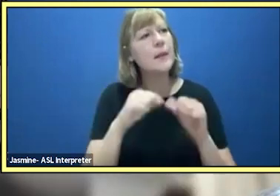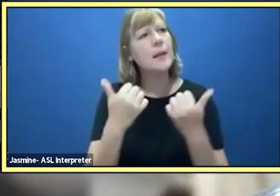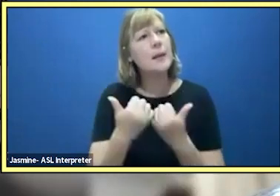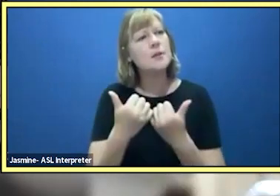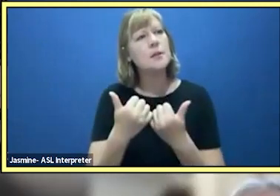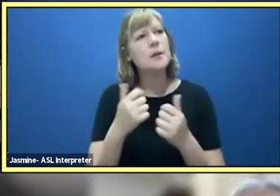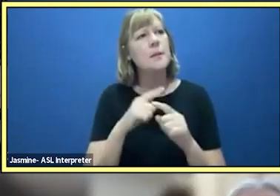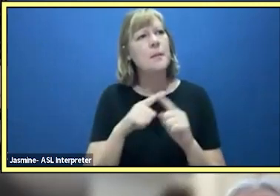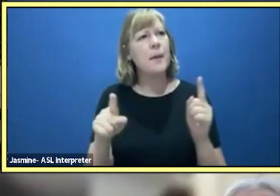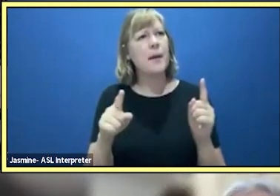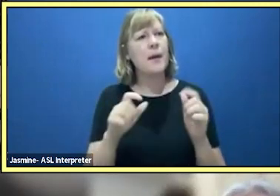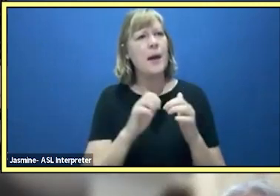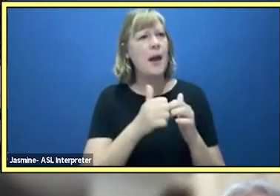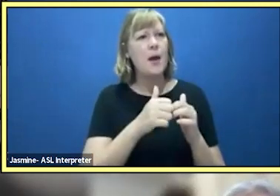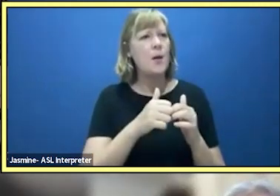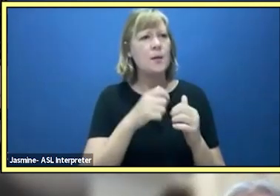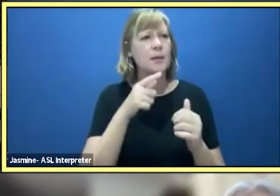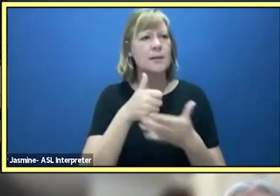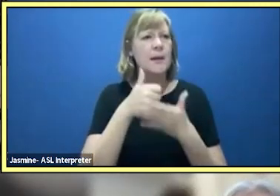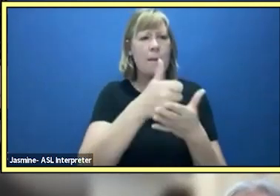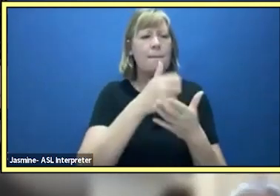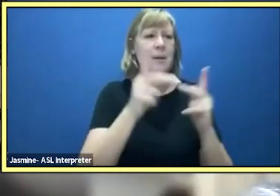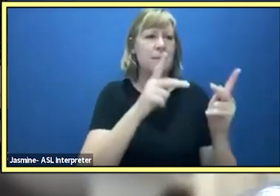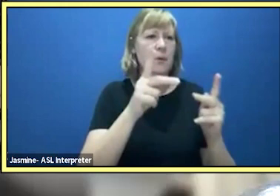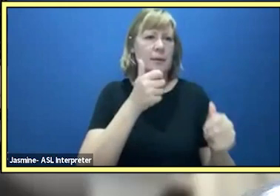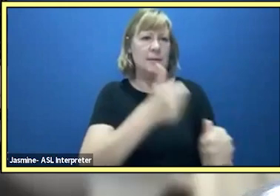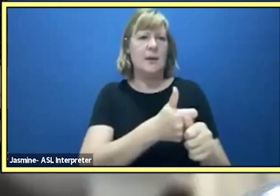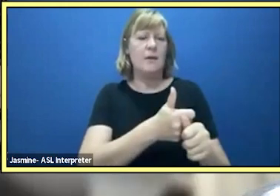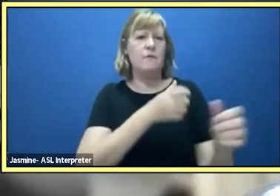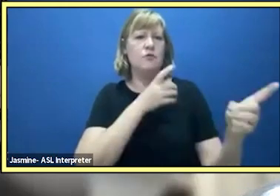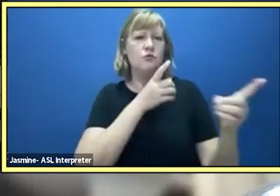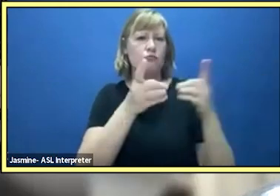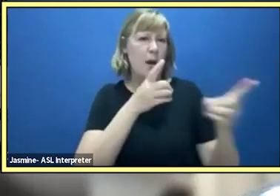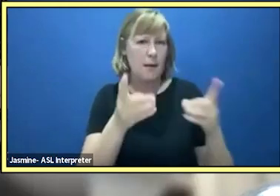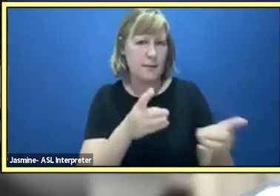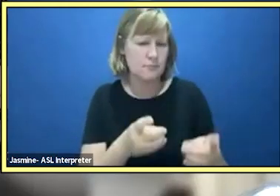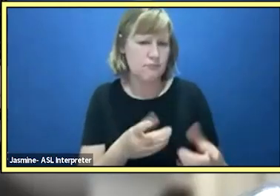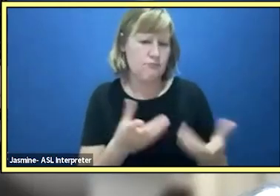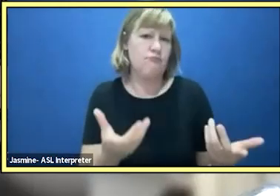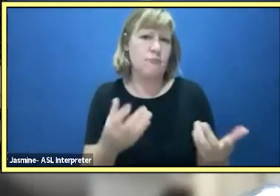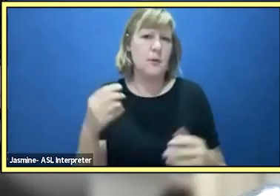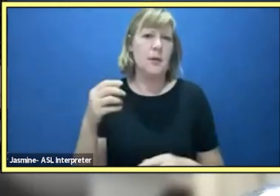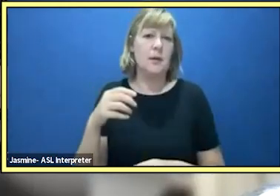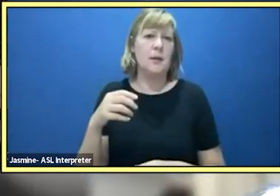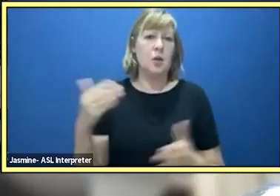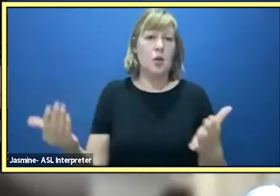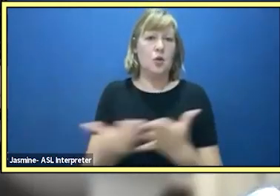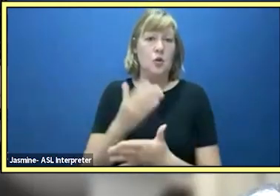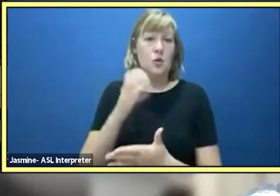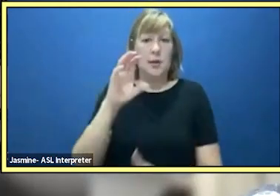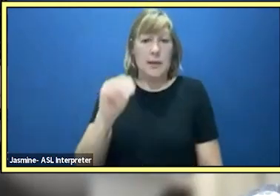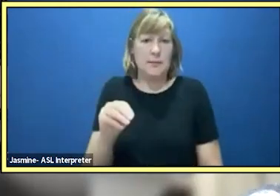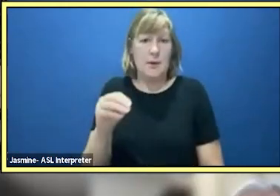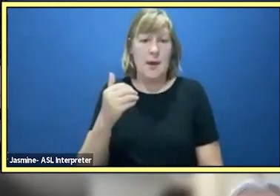self-direct? An independent plan writer has no connection with the client that would create a conflict, unless I'm